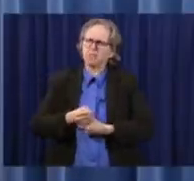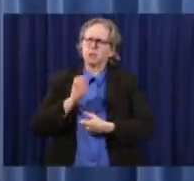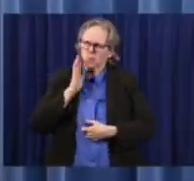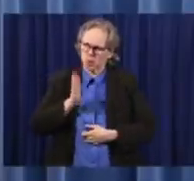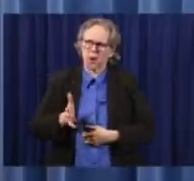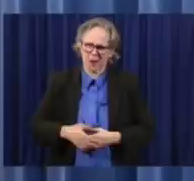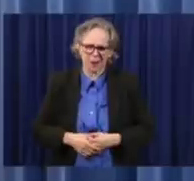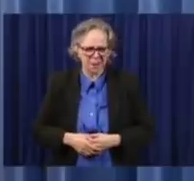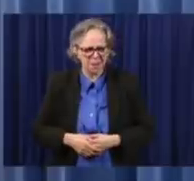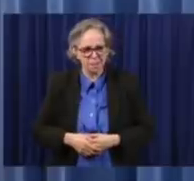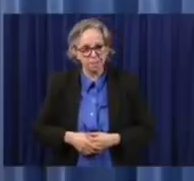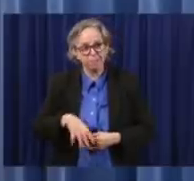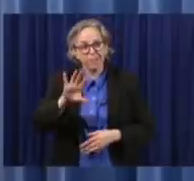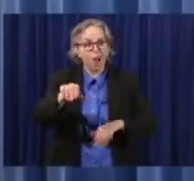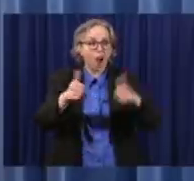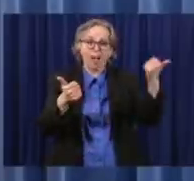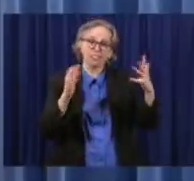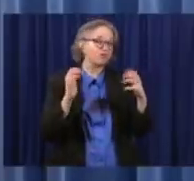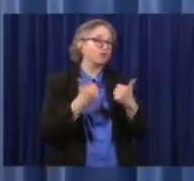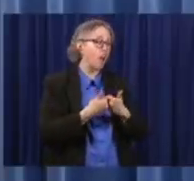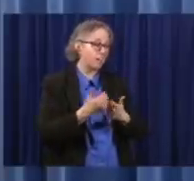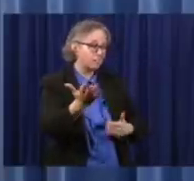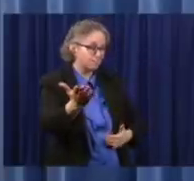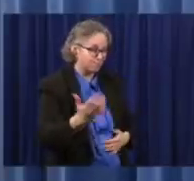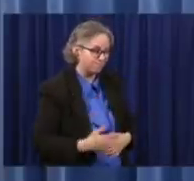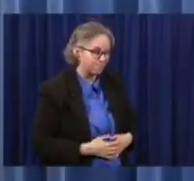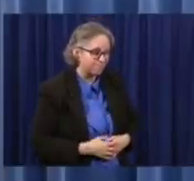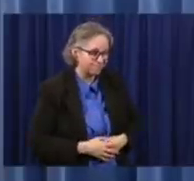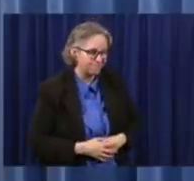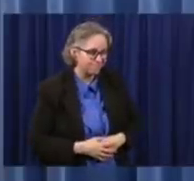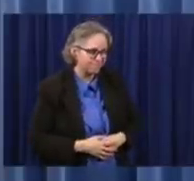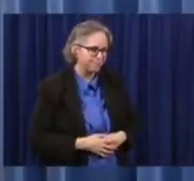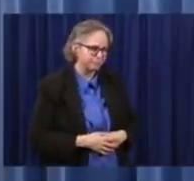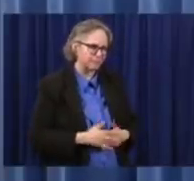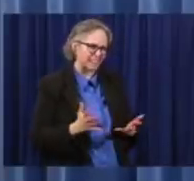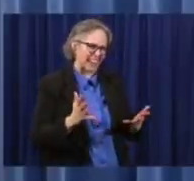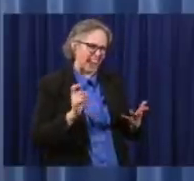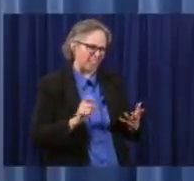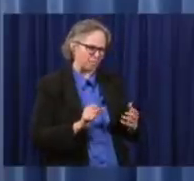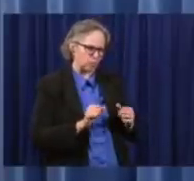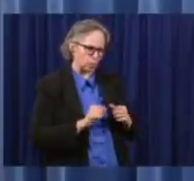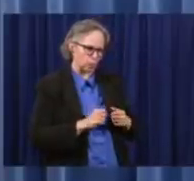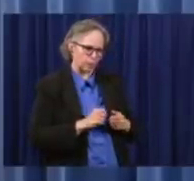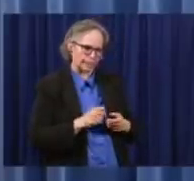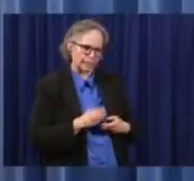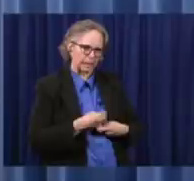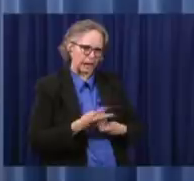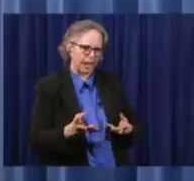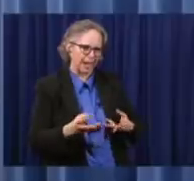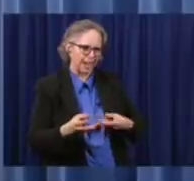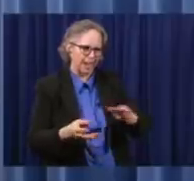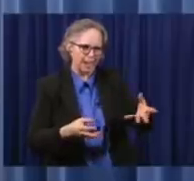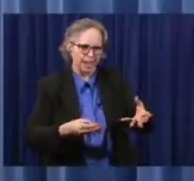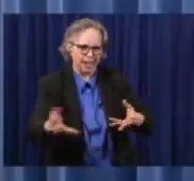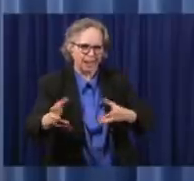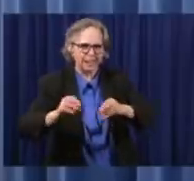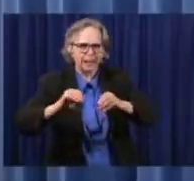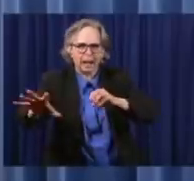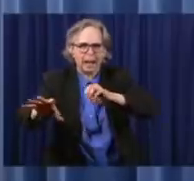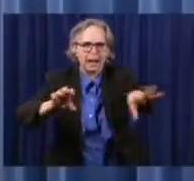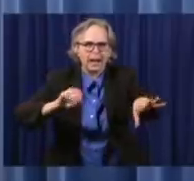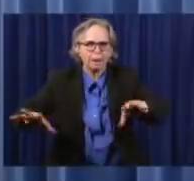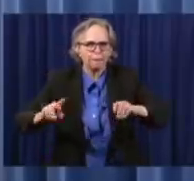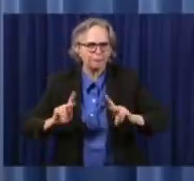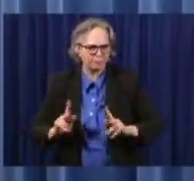other challenge with this, as I think you pointed out, is we have to continue to get this out. We have to make sure